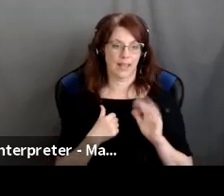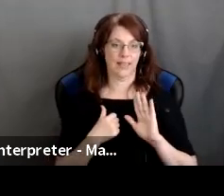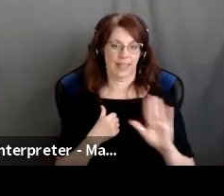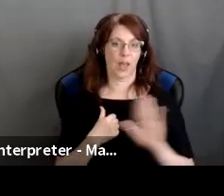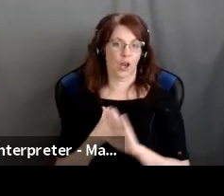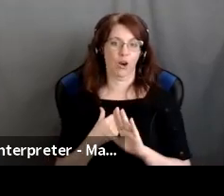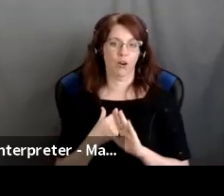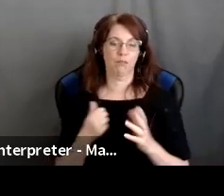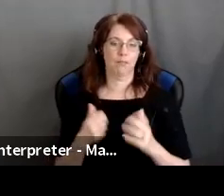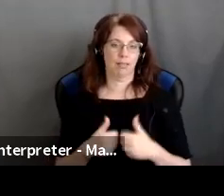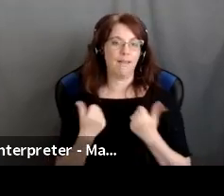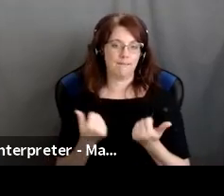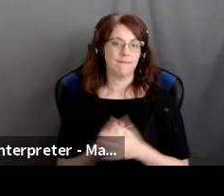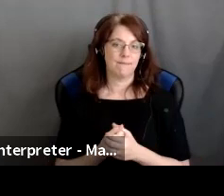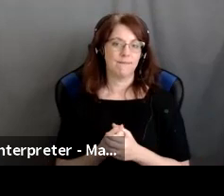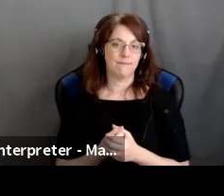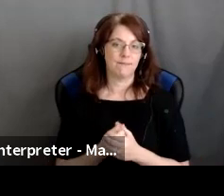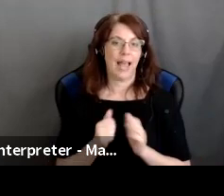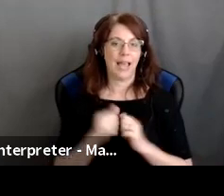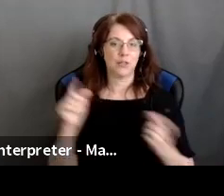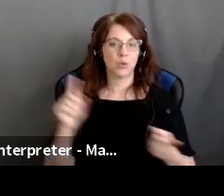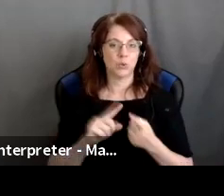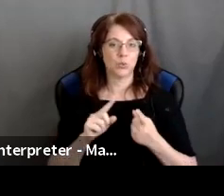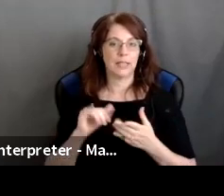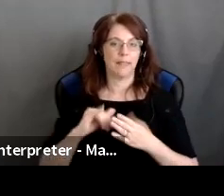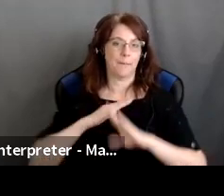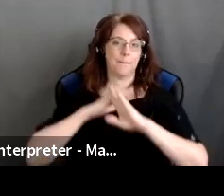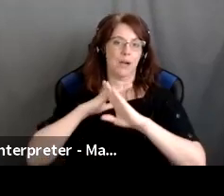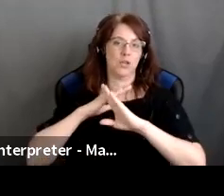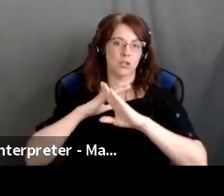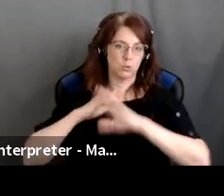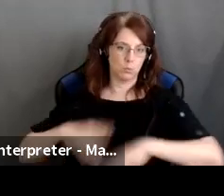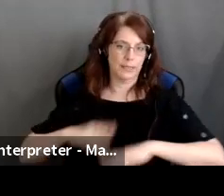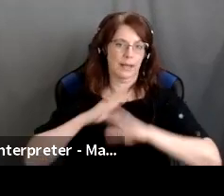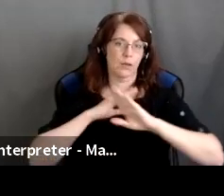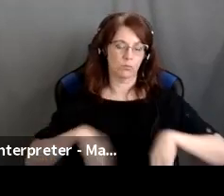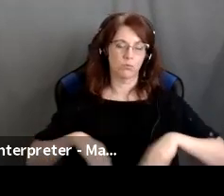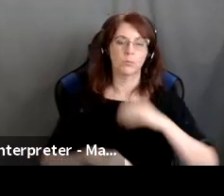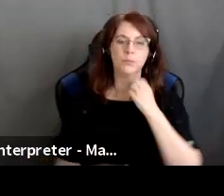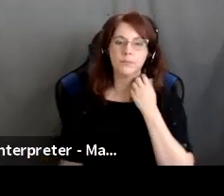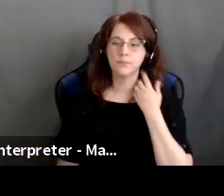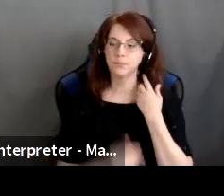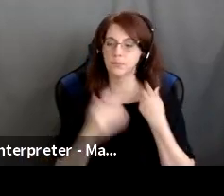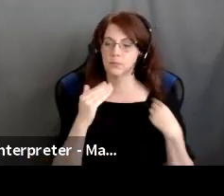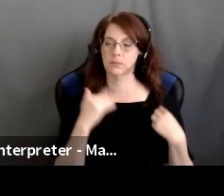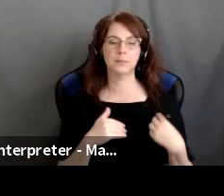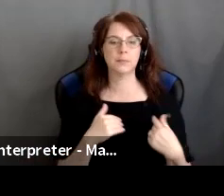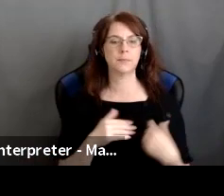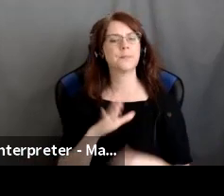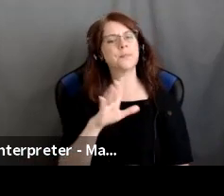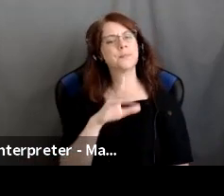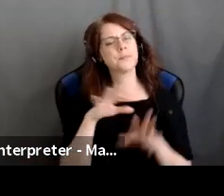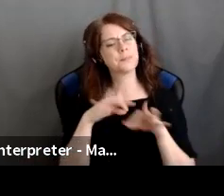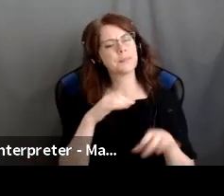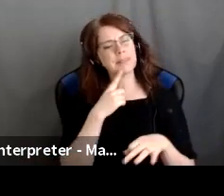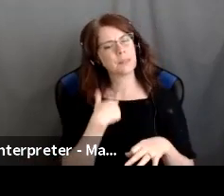live with and reducing the barriers for them. So next question, tell me about a time